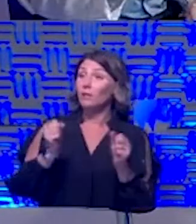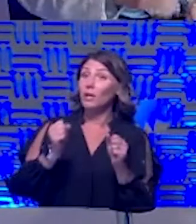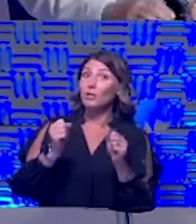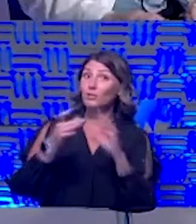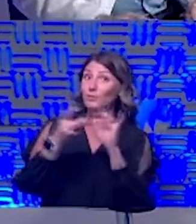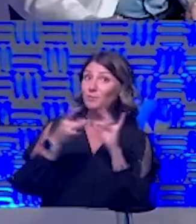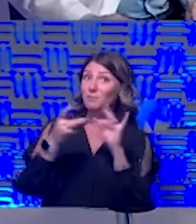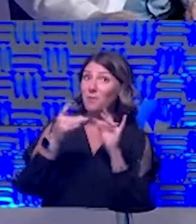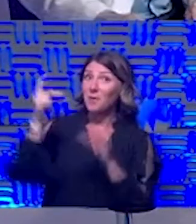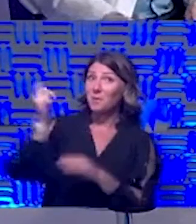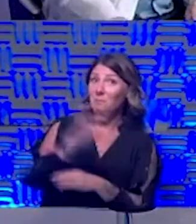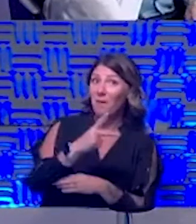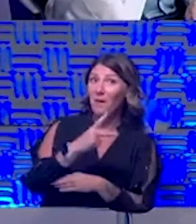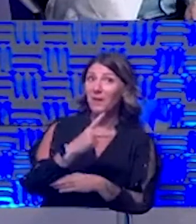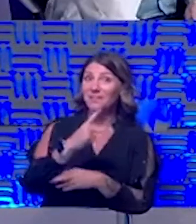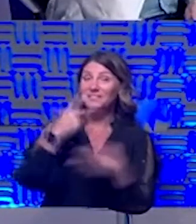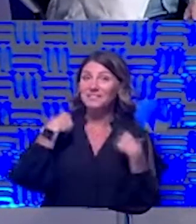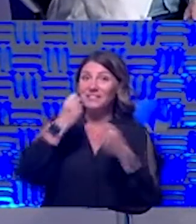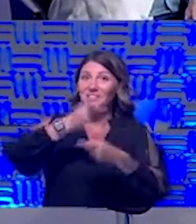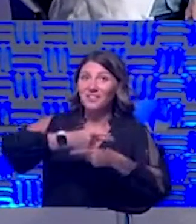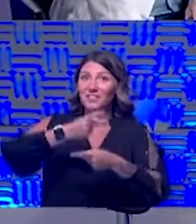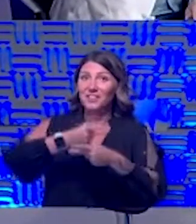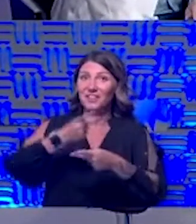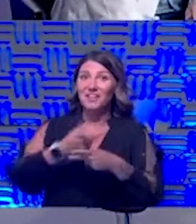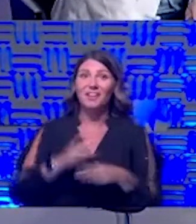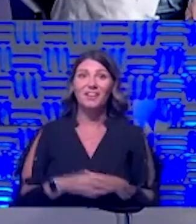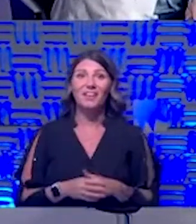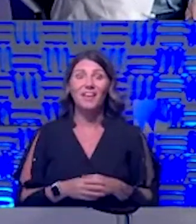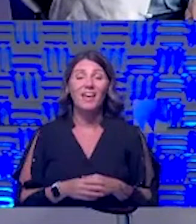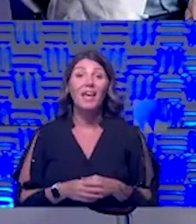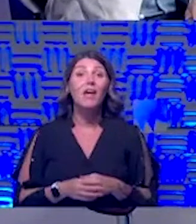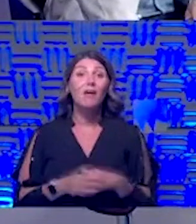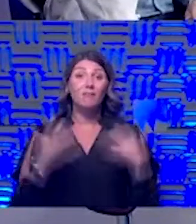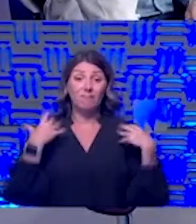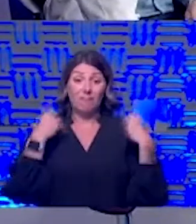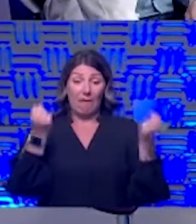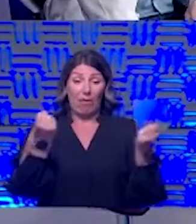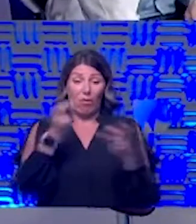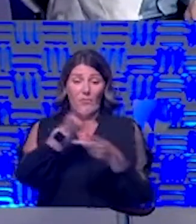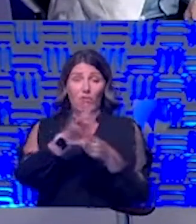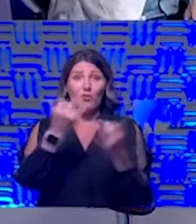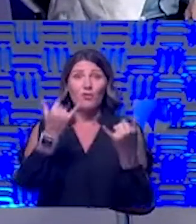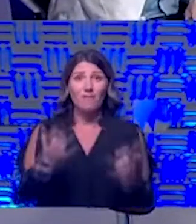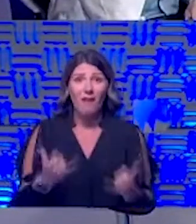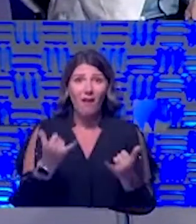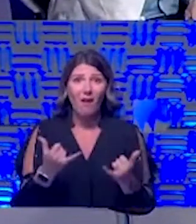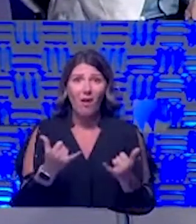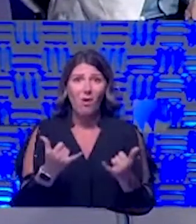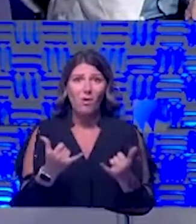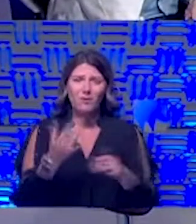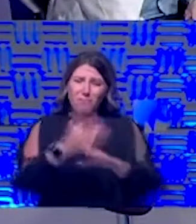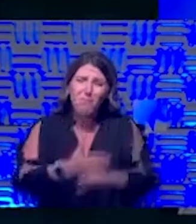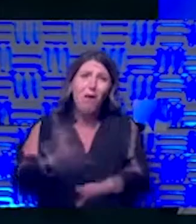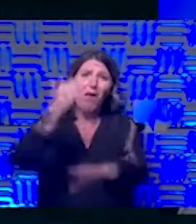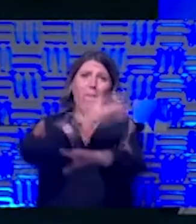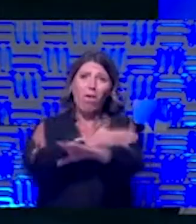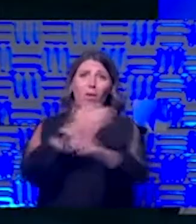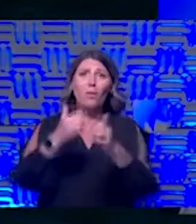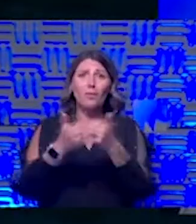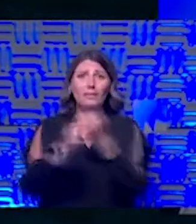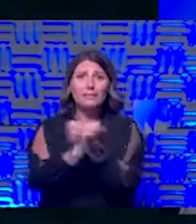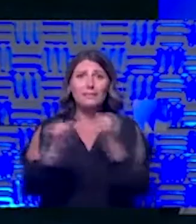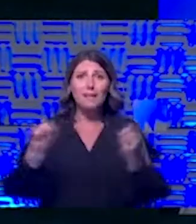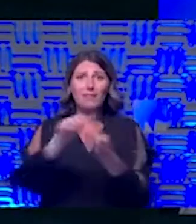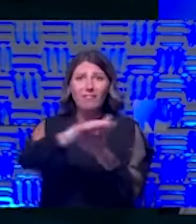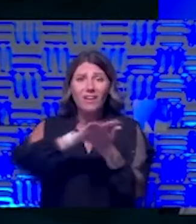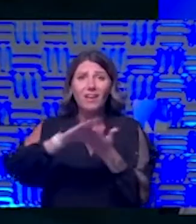Dana and I could probably take that on. I'll tell you, I don't think healthcare has ever been safer. The things that all hospitals are doing, and I know the VA